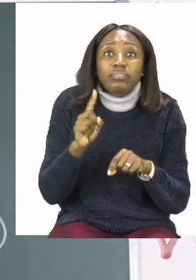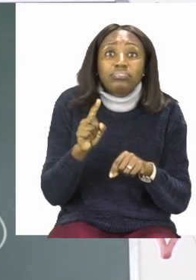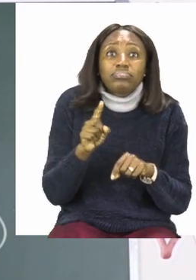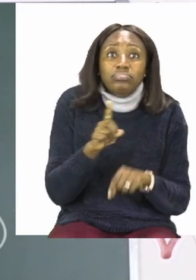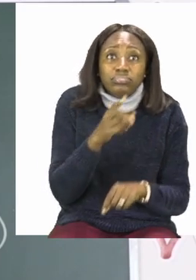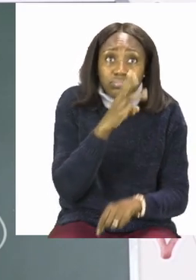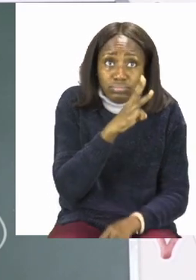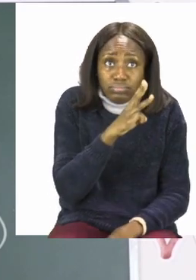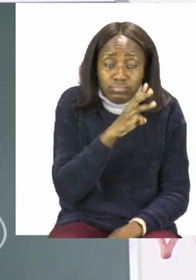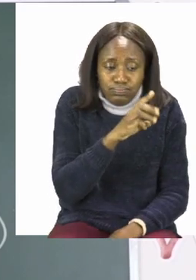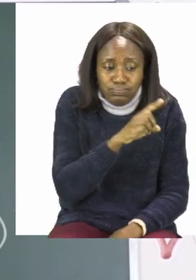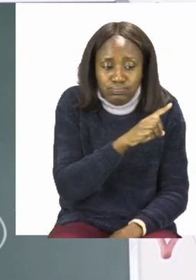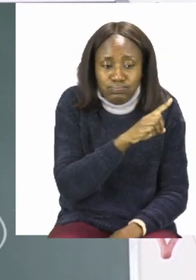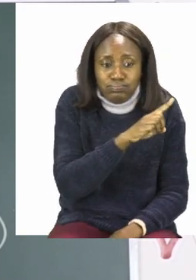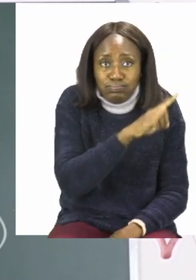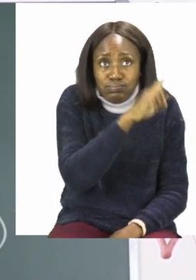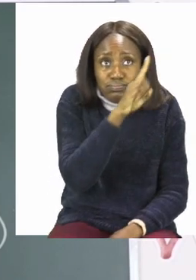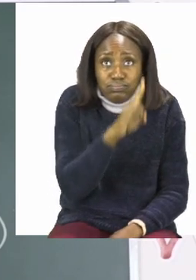Let's start at 3.